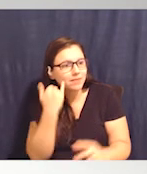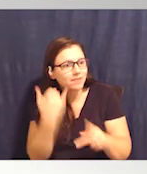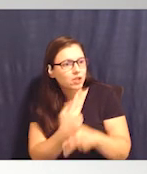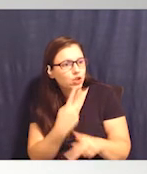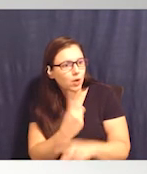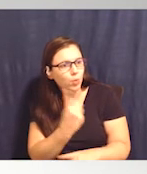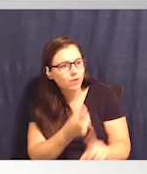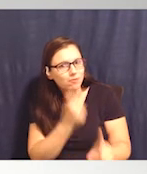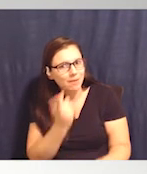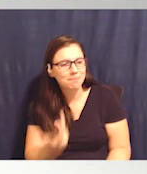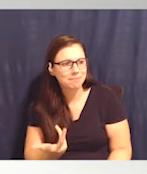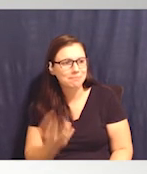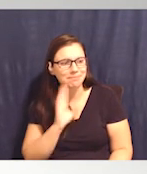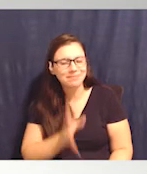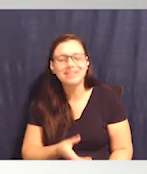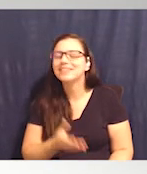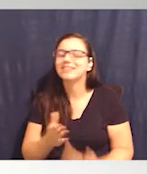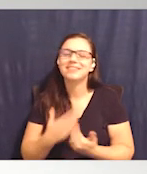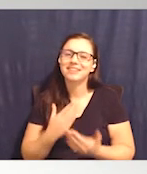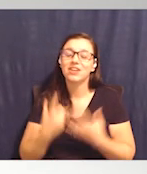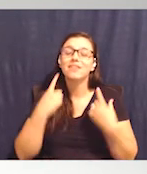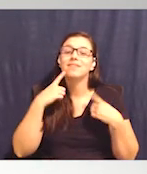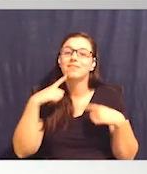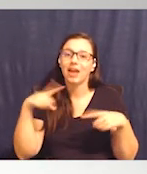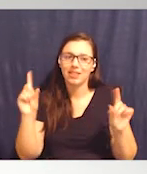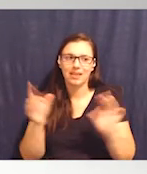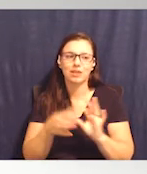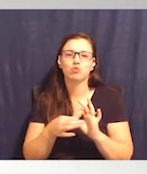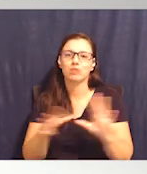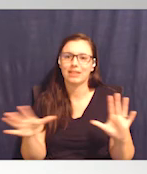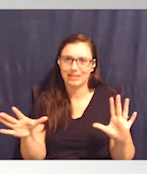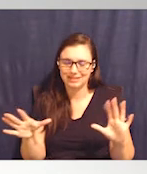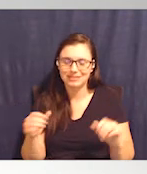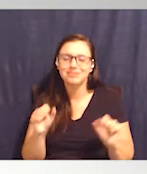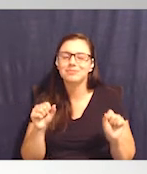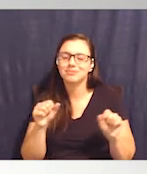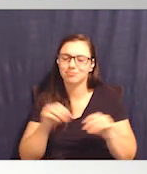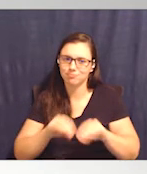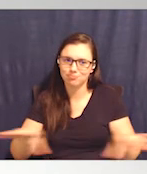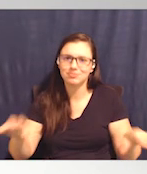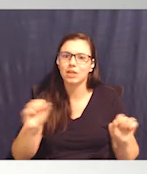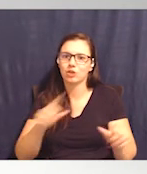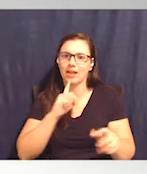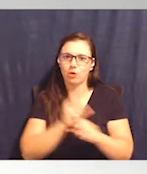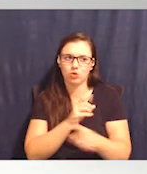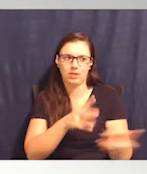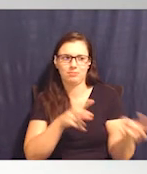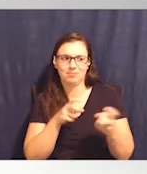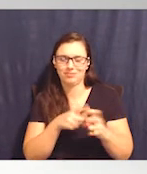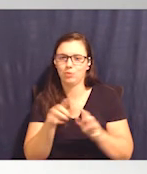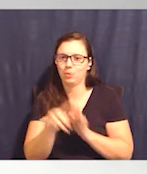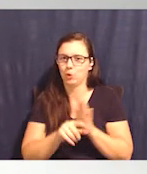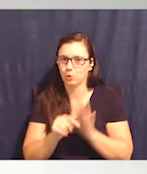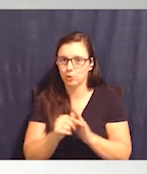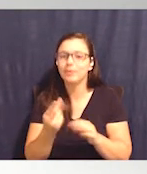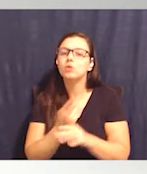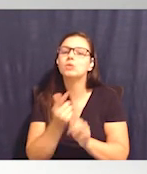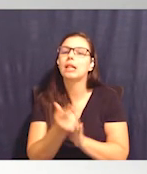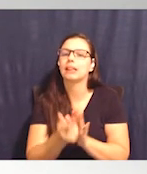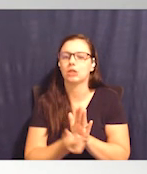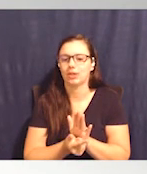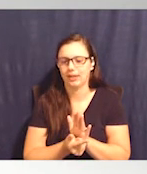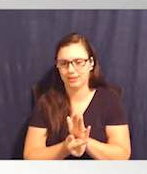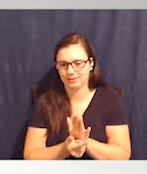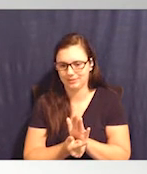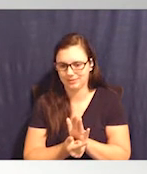they finally got released where I could actually pull it off of YouTube and use it legally. So I want you to watch